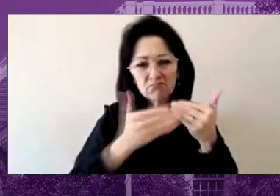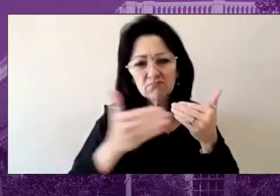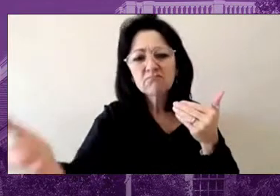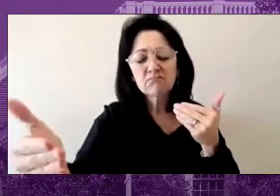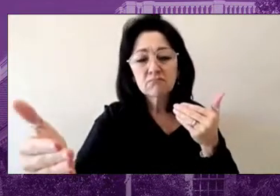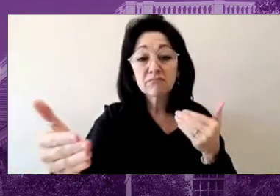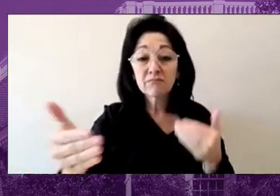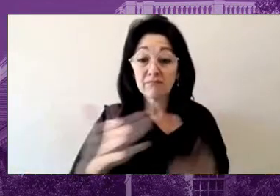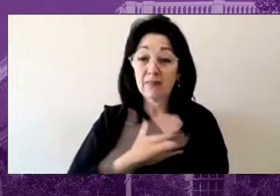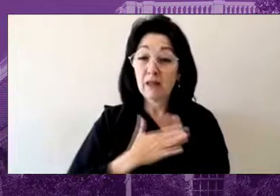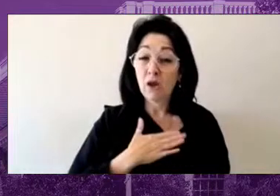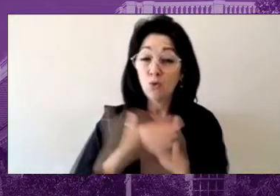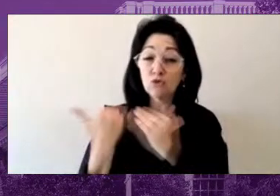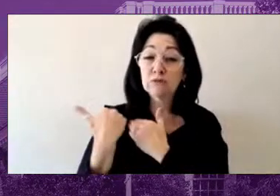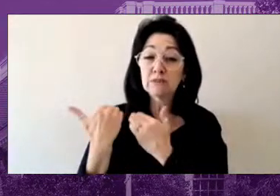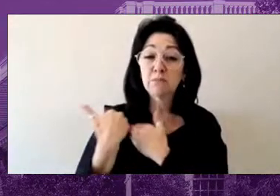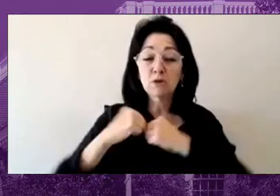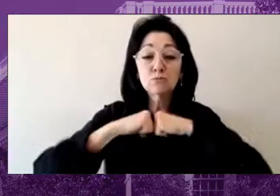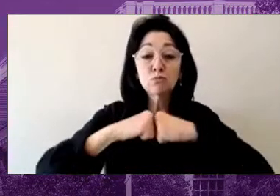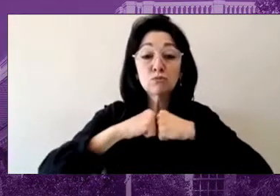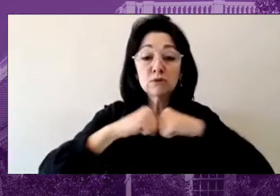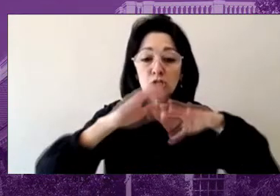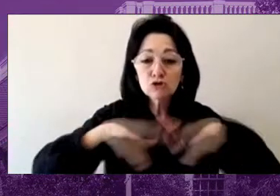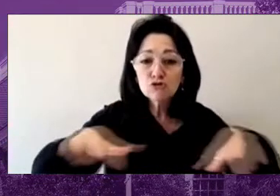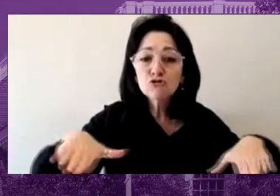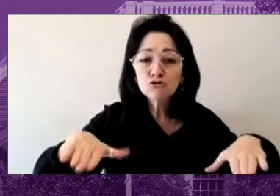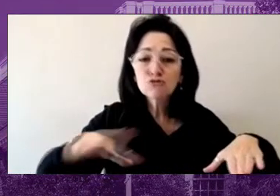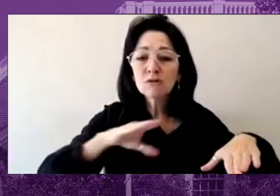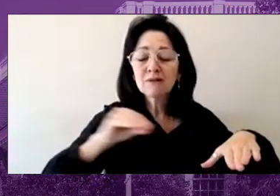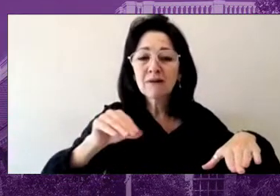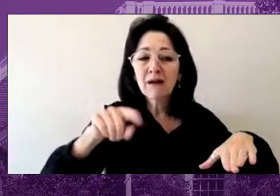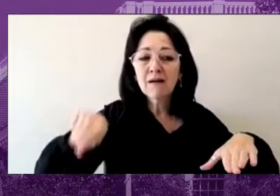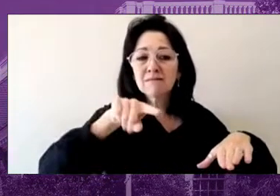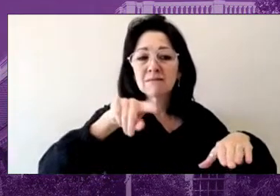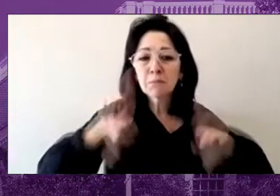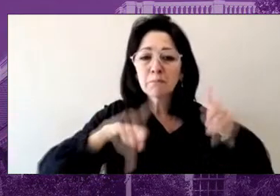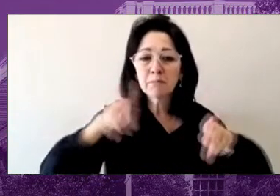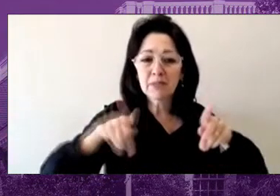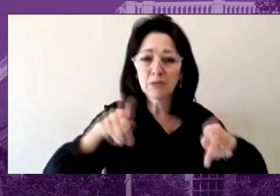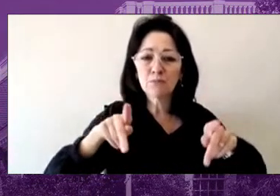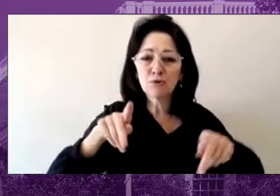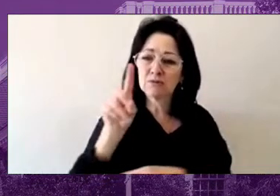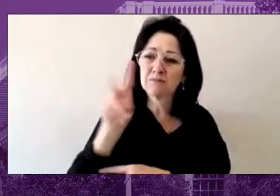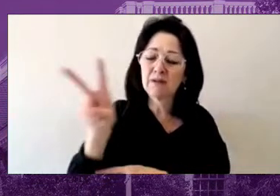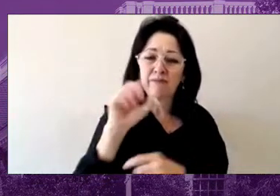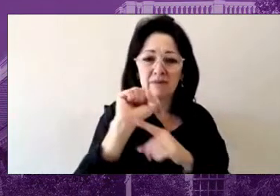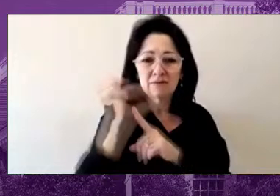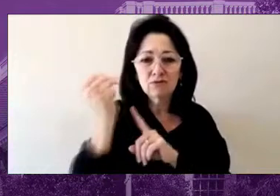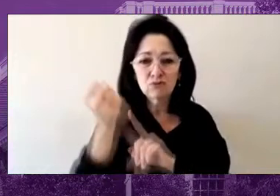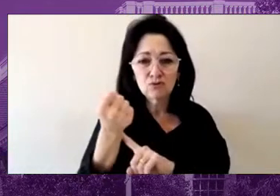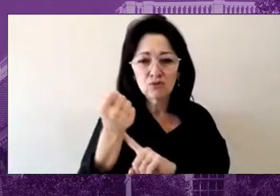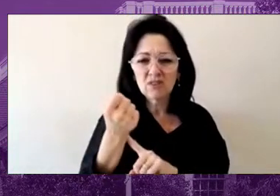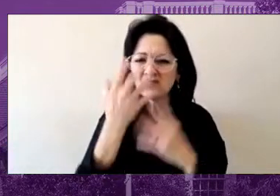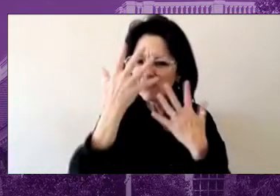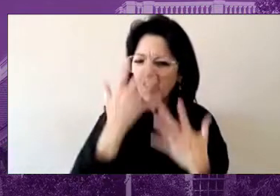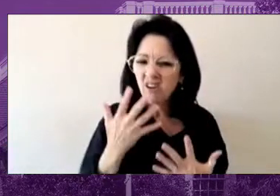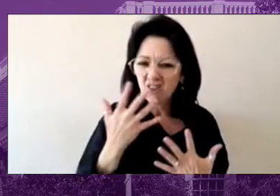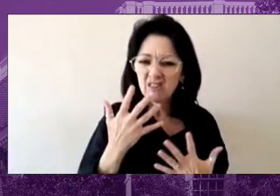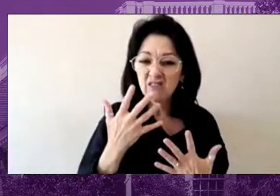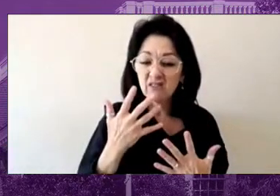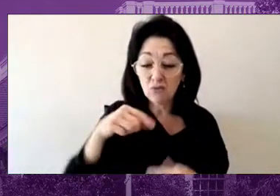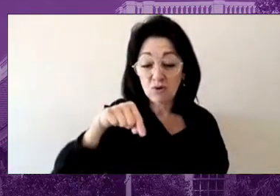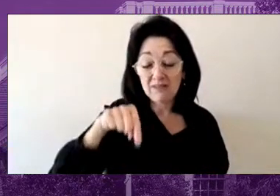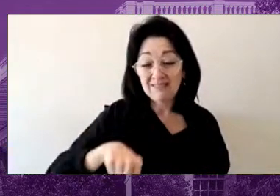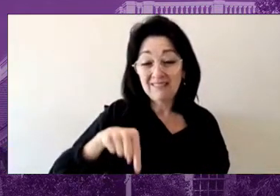victims and children from domestic violence. Unfortunately, in the first 8 months of this year, Delaware has experienced 20